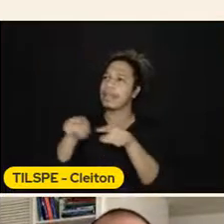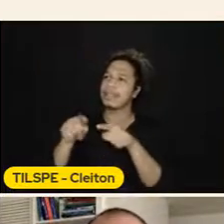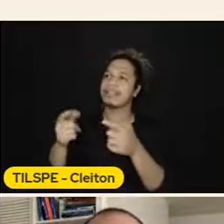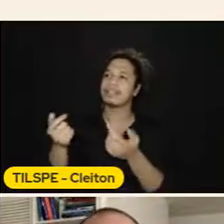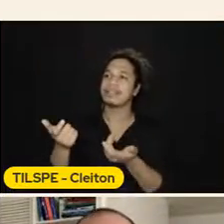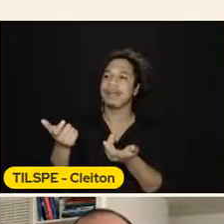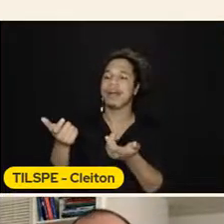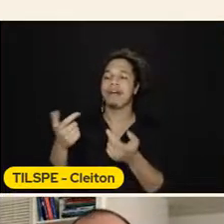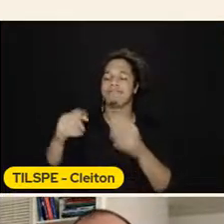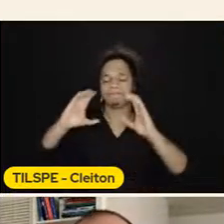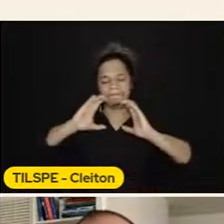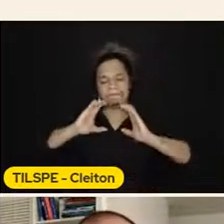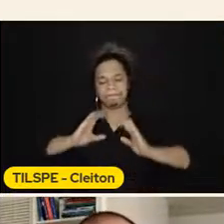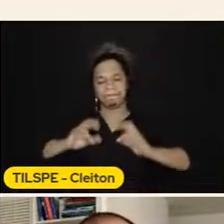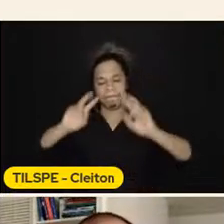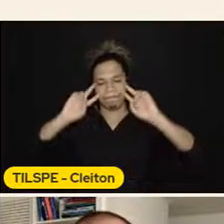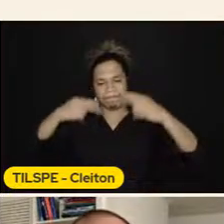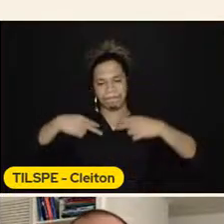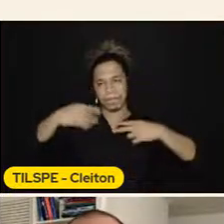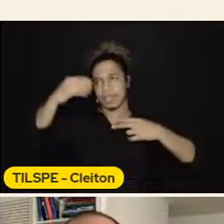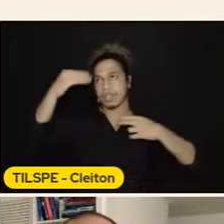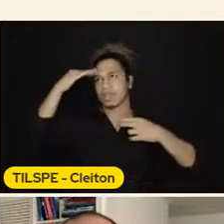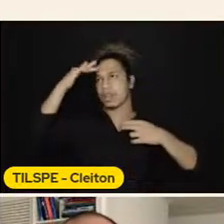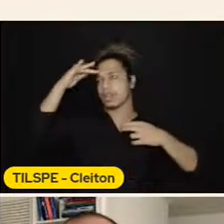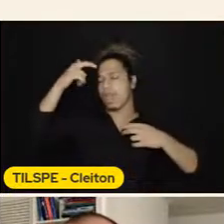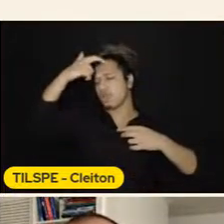citizenship. It's a way to allow access,